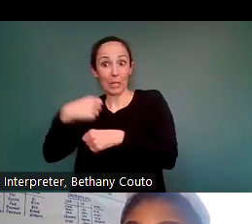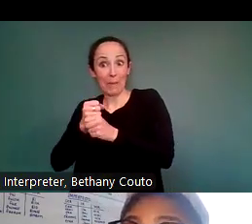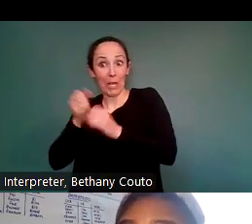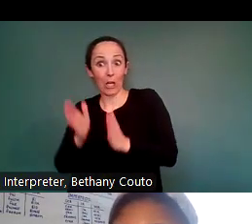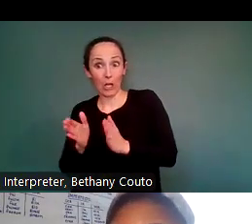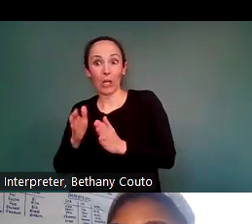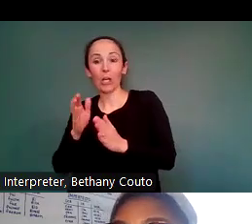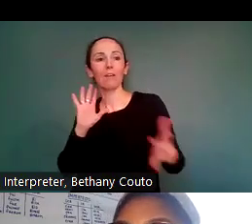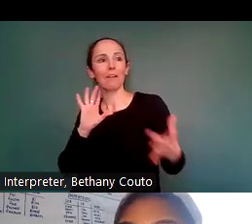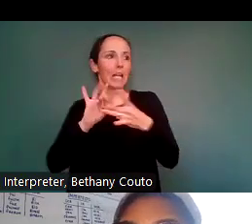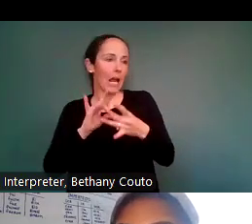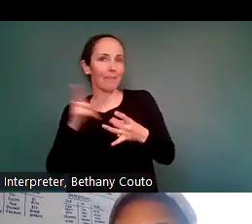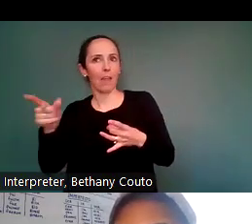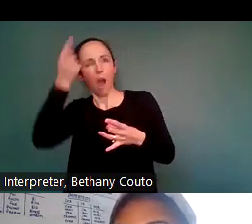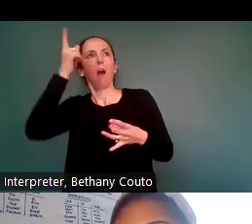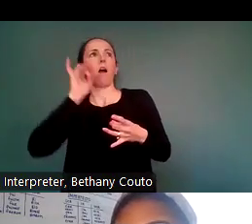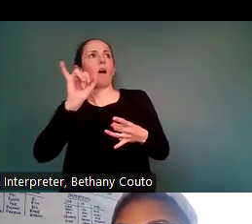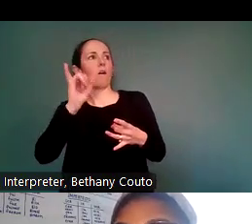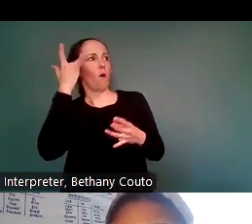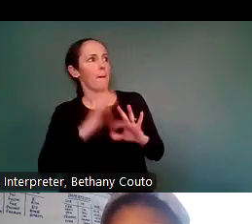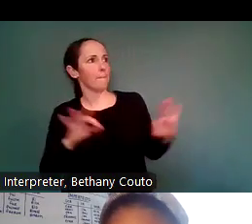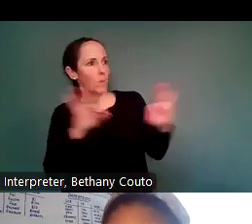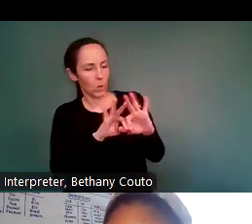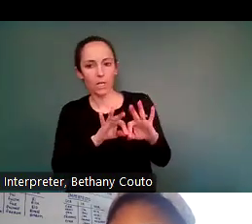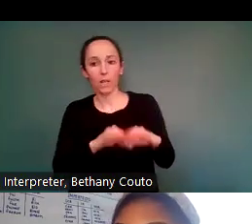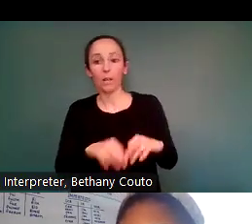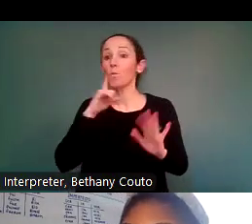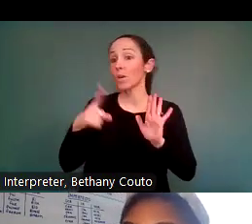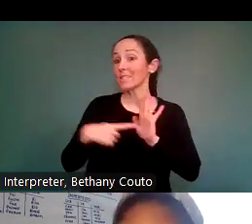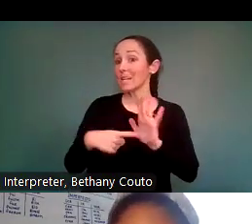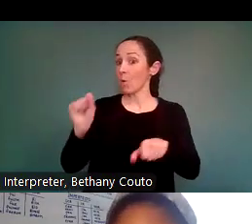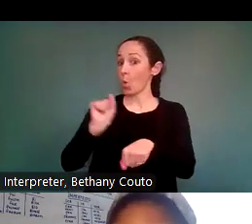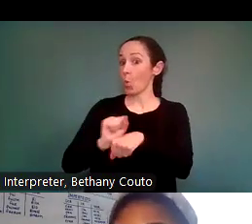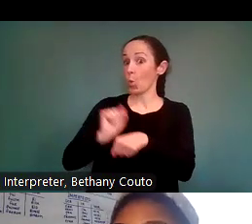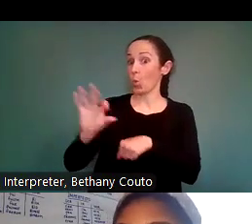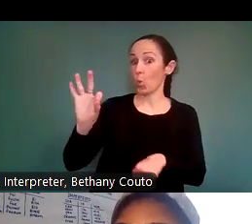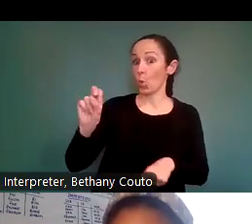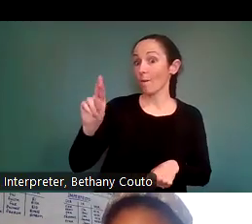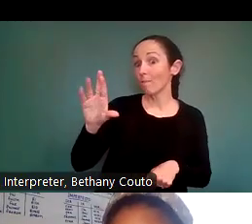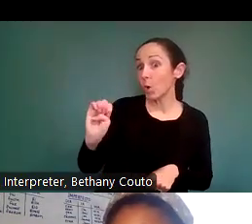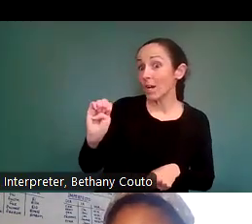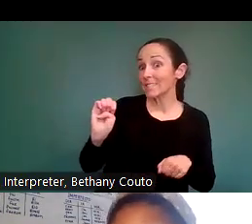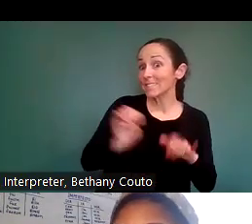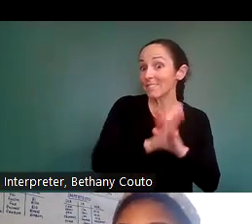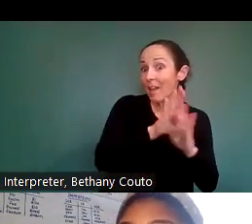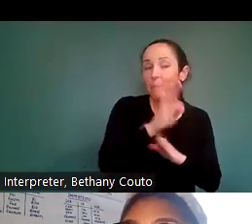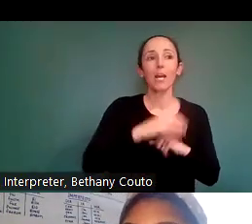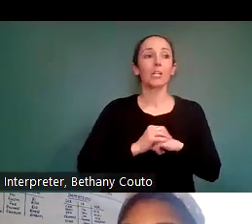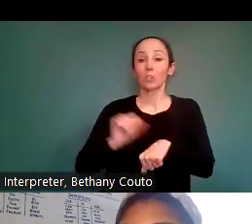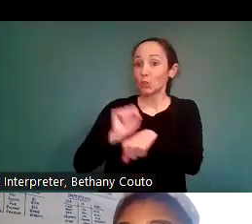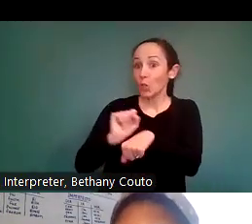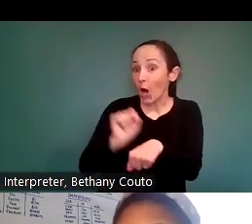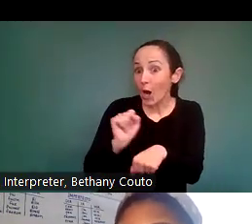transit to other issues like workforce development and jobs, like healthcare,